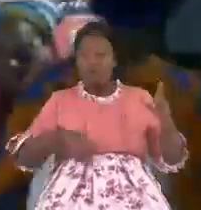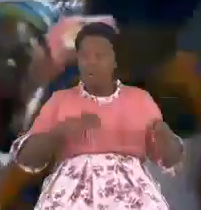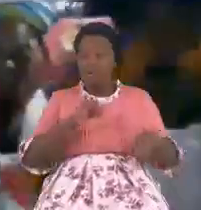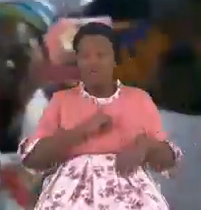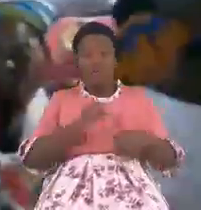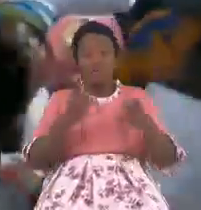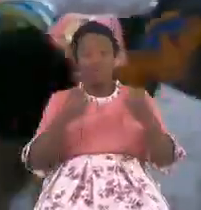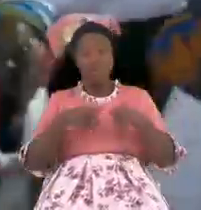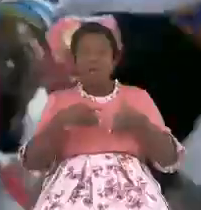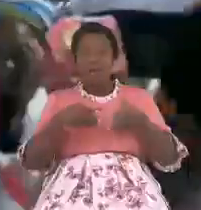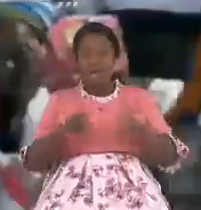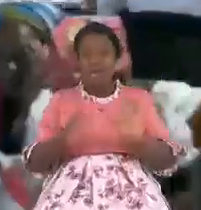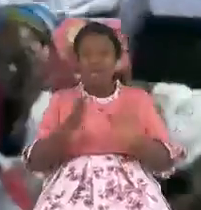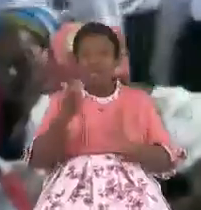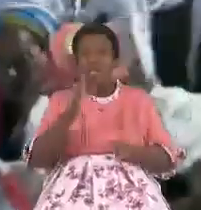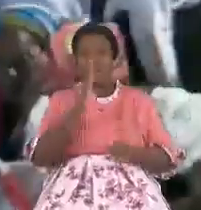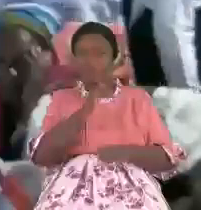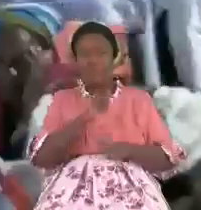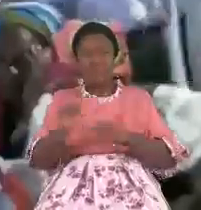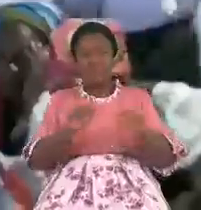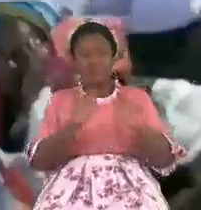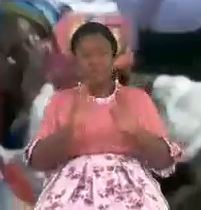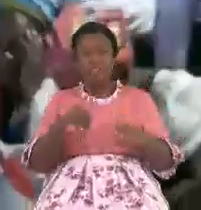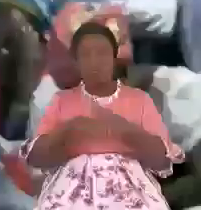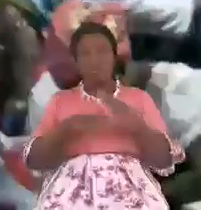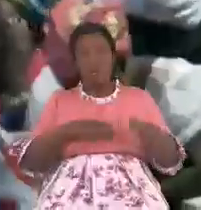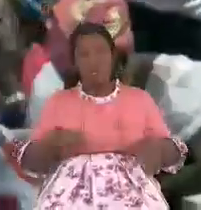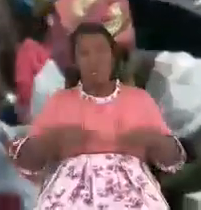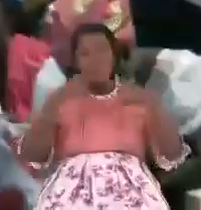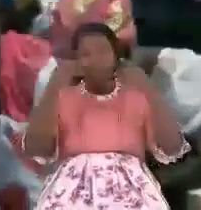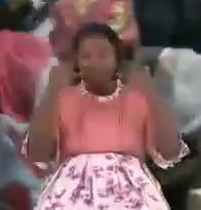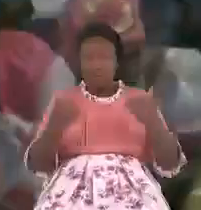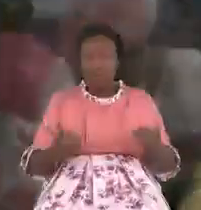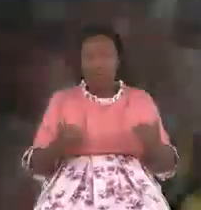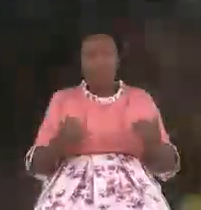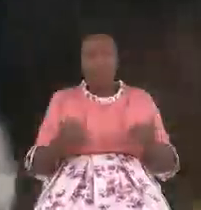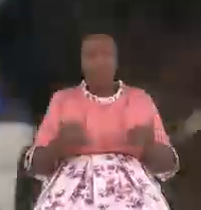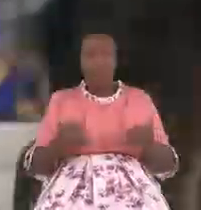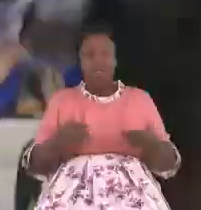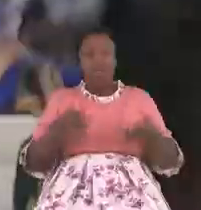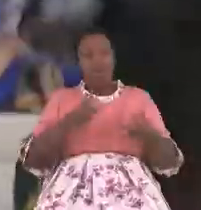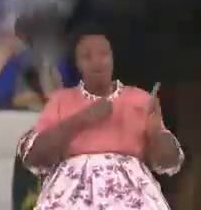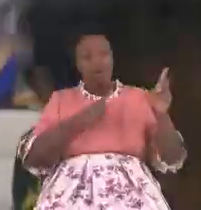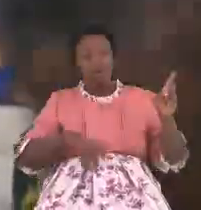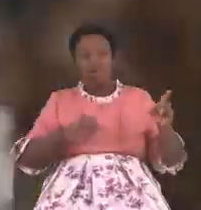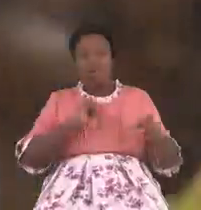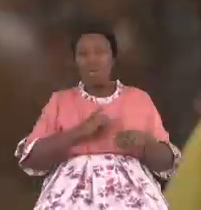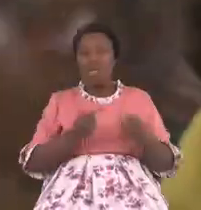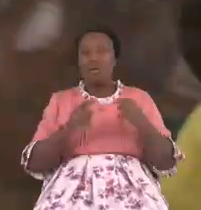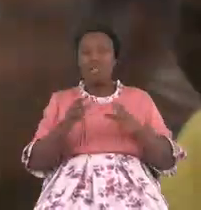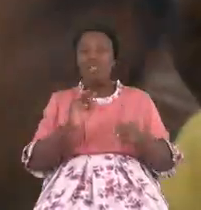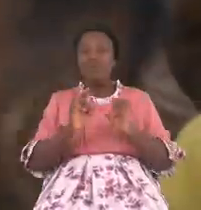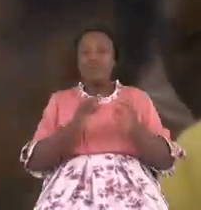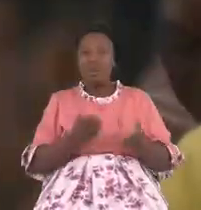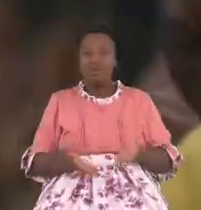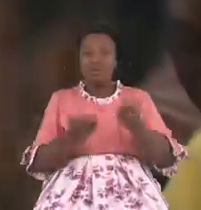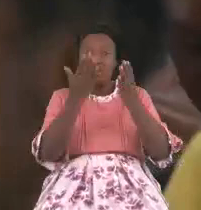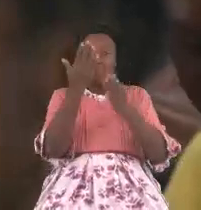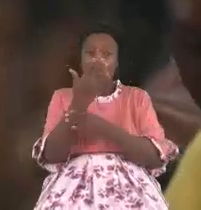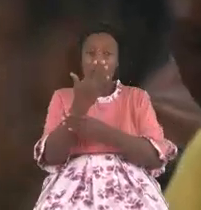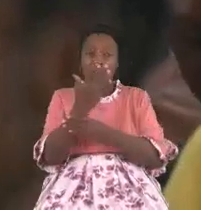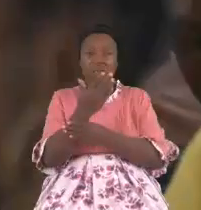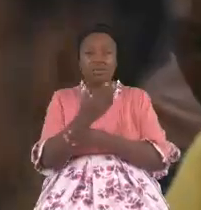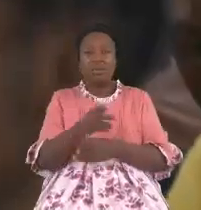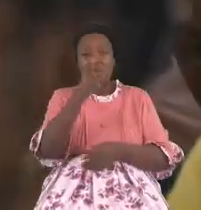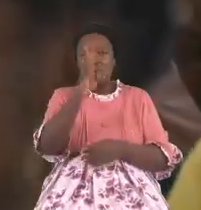performance in my life now lord i come if you're raising up your heart god bless you there can you